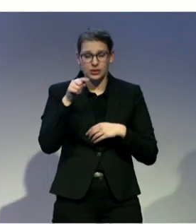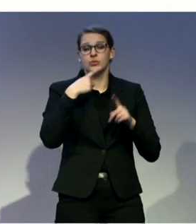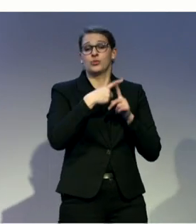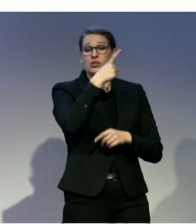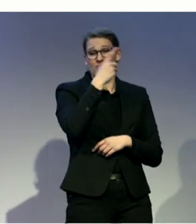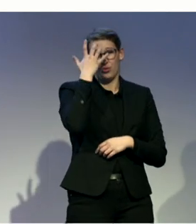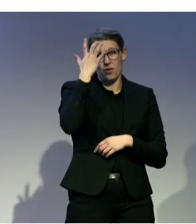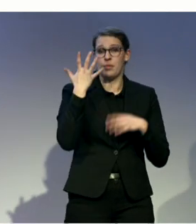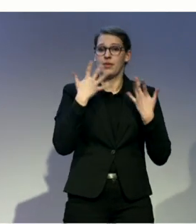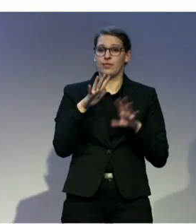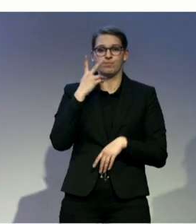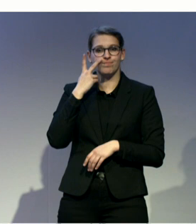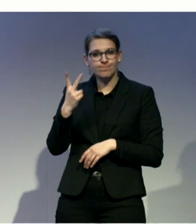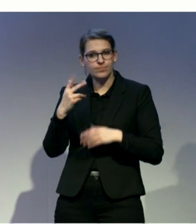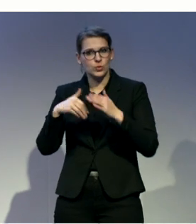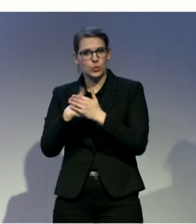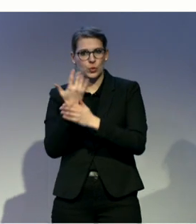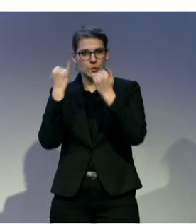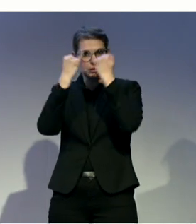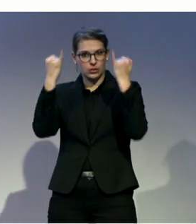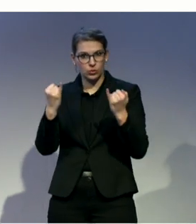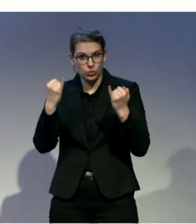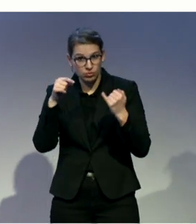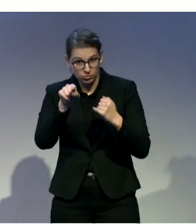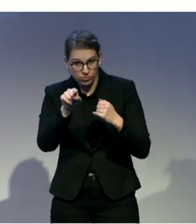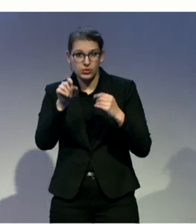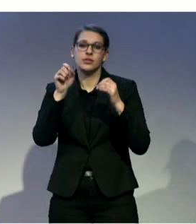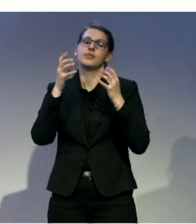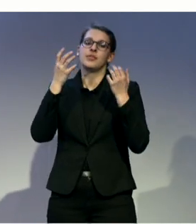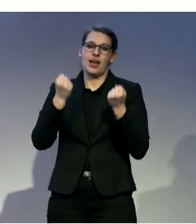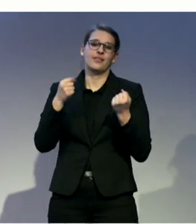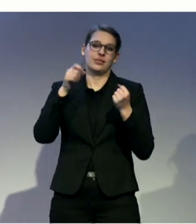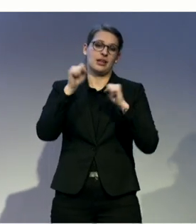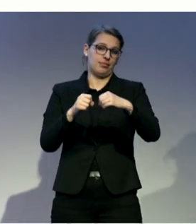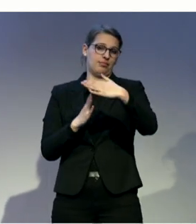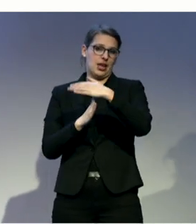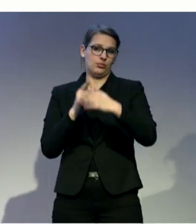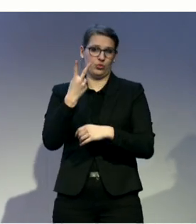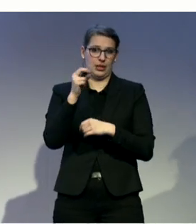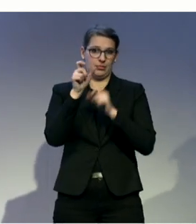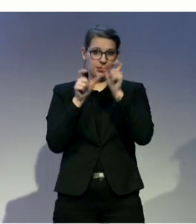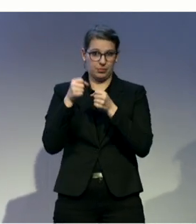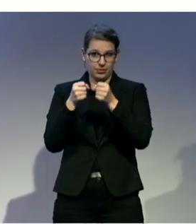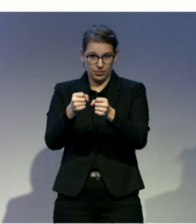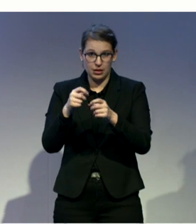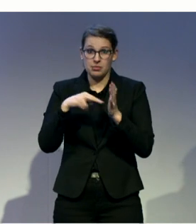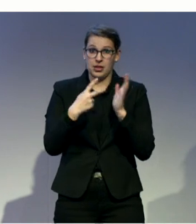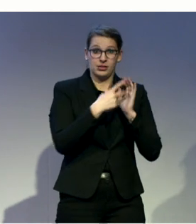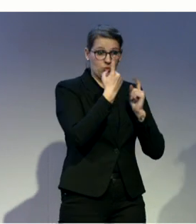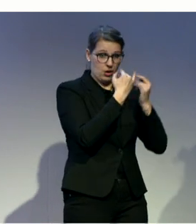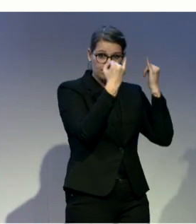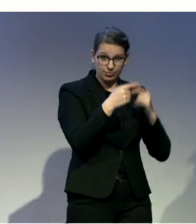20 people. And now 60 people, they are out of the closed residential institution. But still we